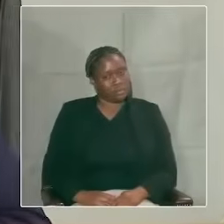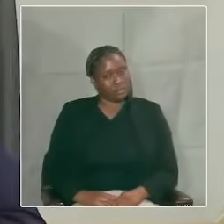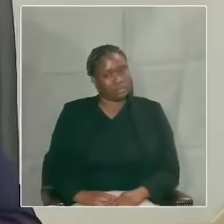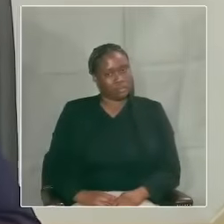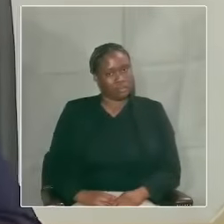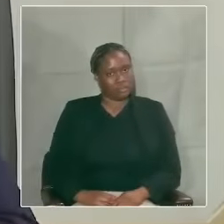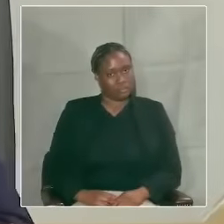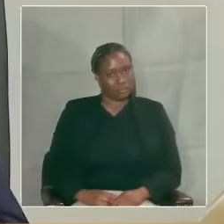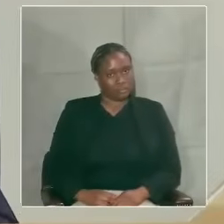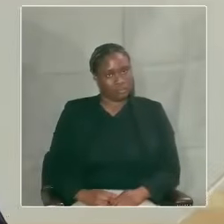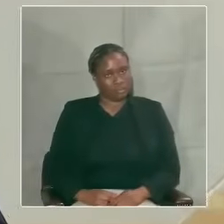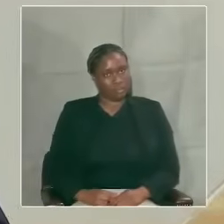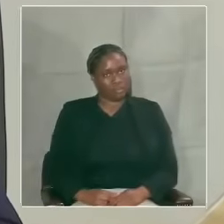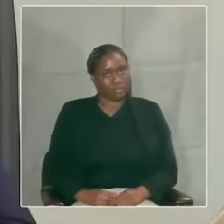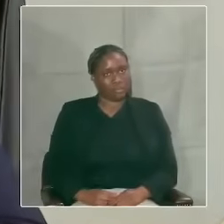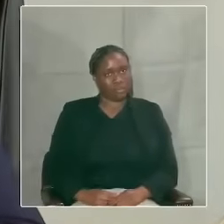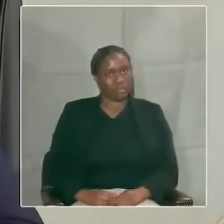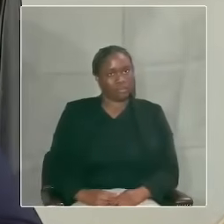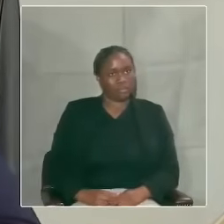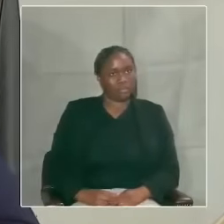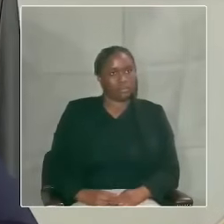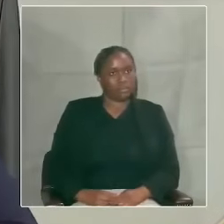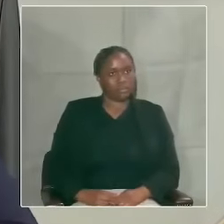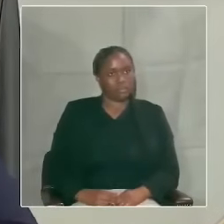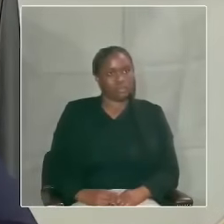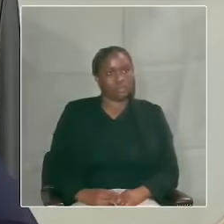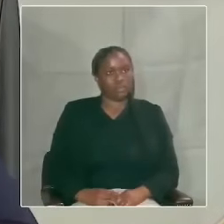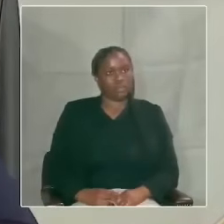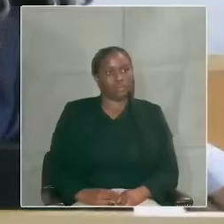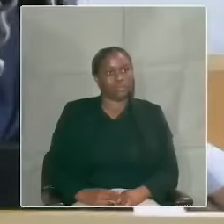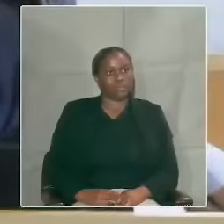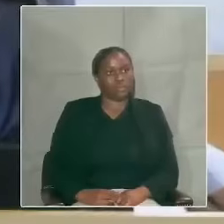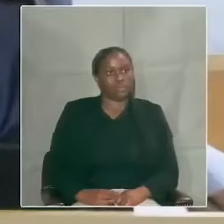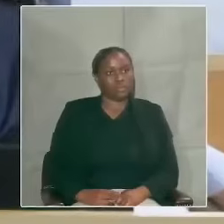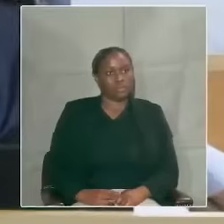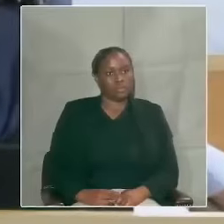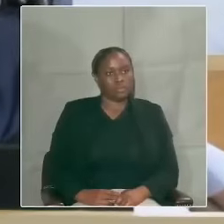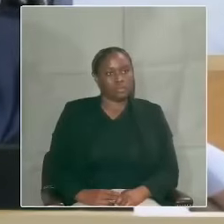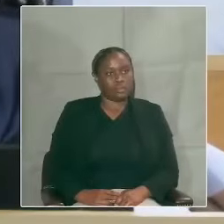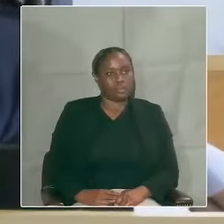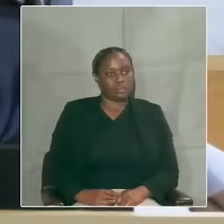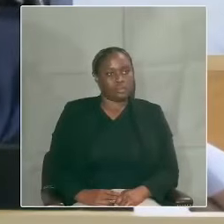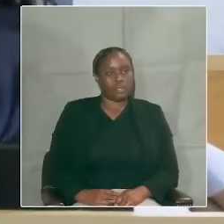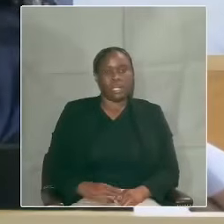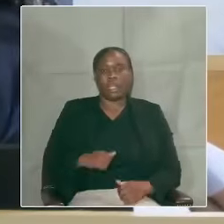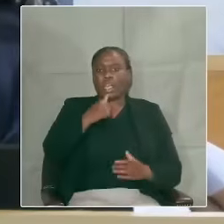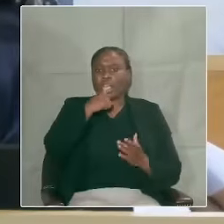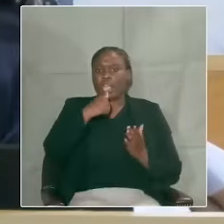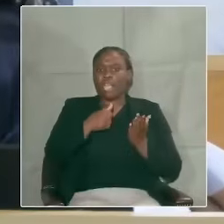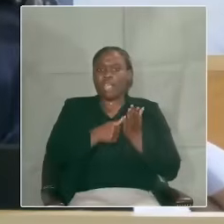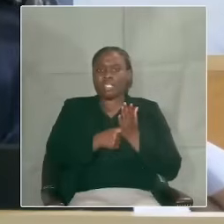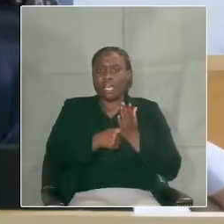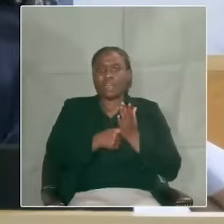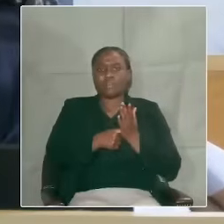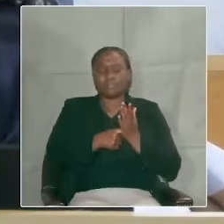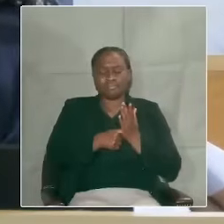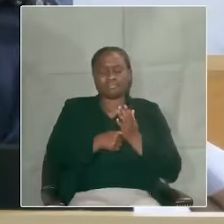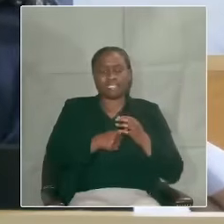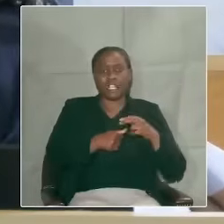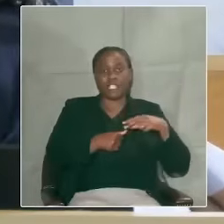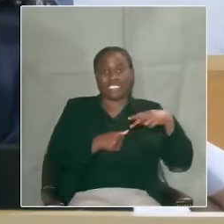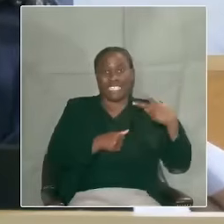do you have any knowledge how this letter would have ended up in the media on the 2nd of